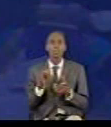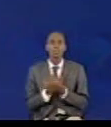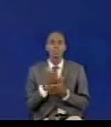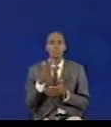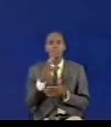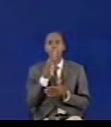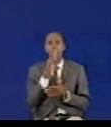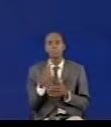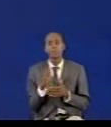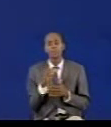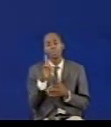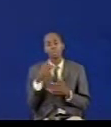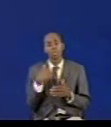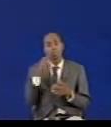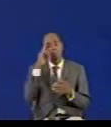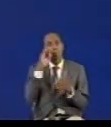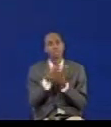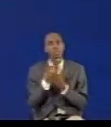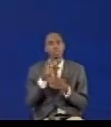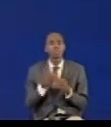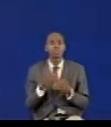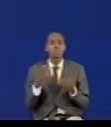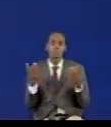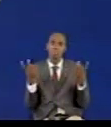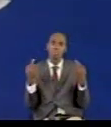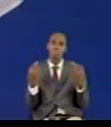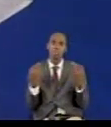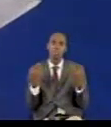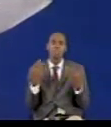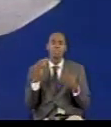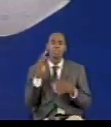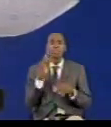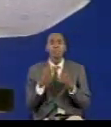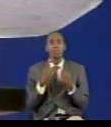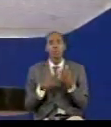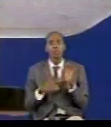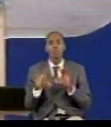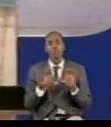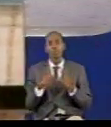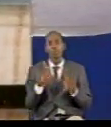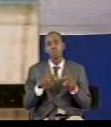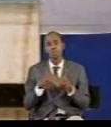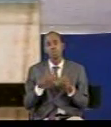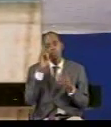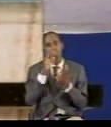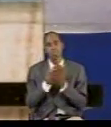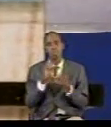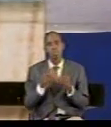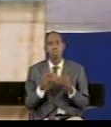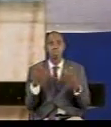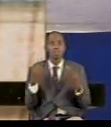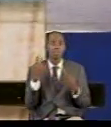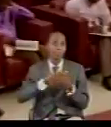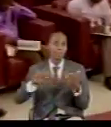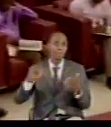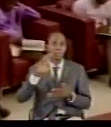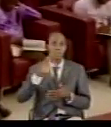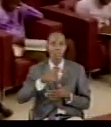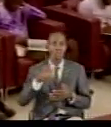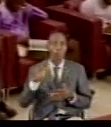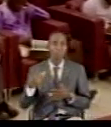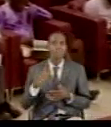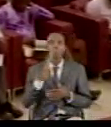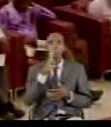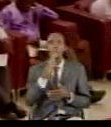in vain. How do people believe in vain? Verse 33. In verse 33,